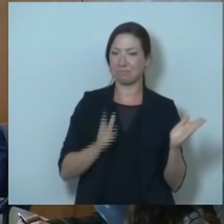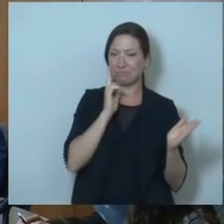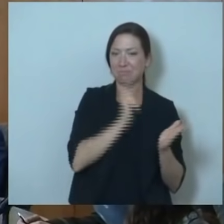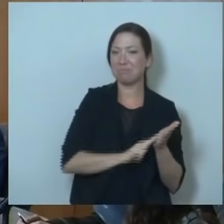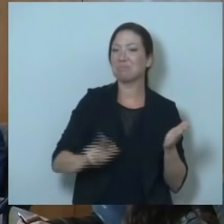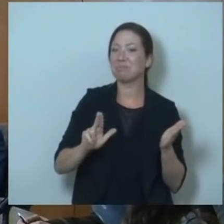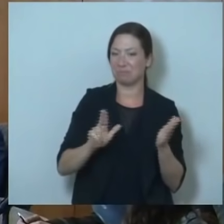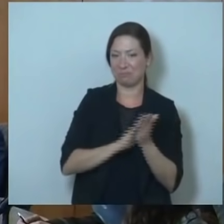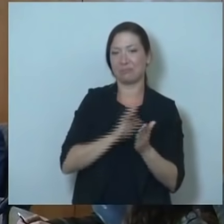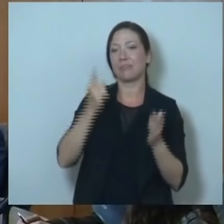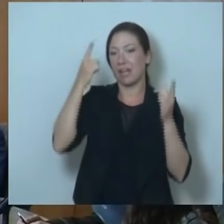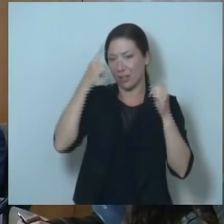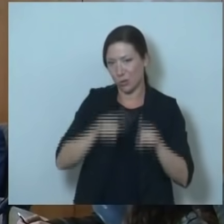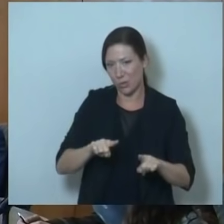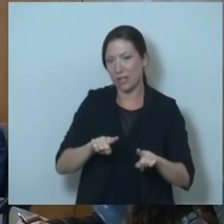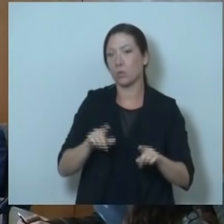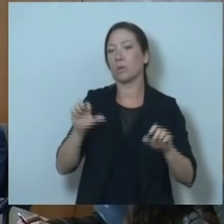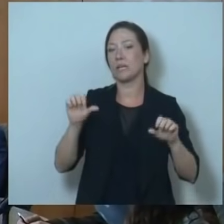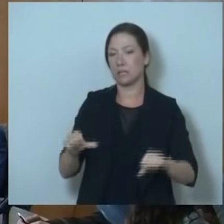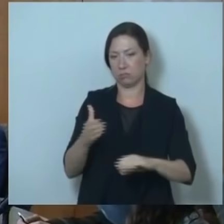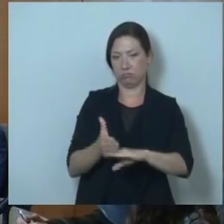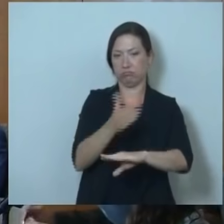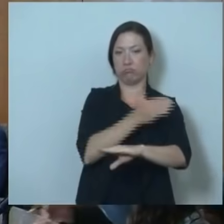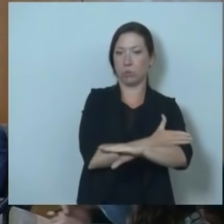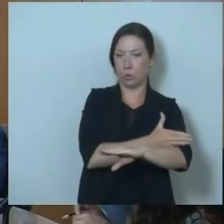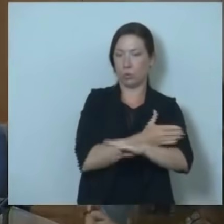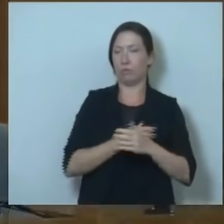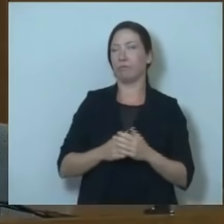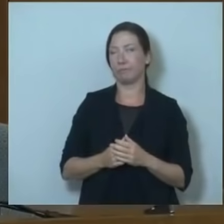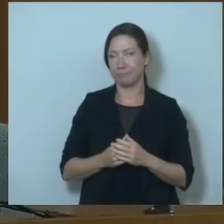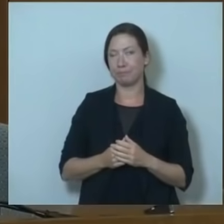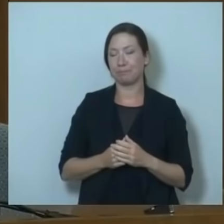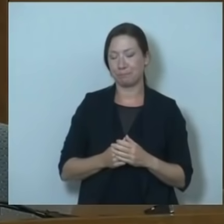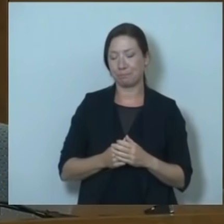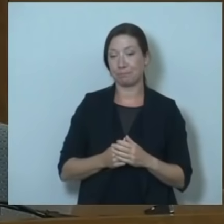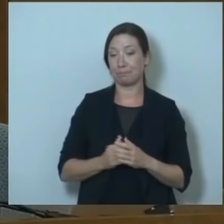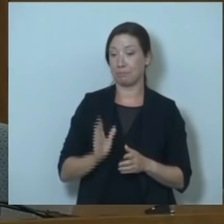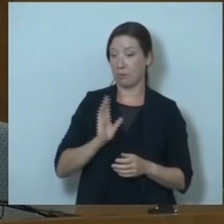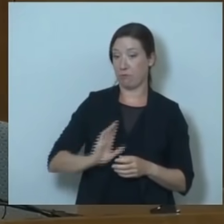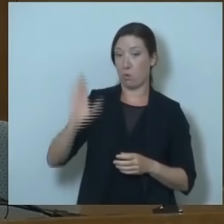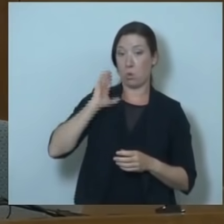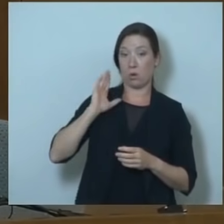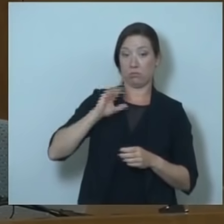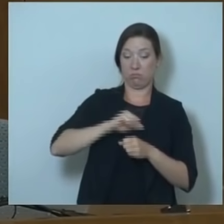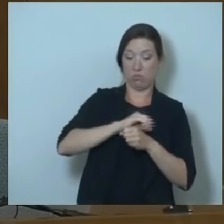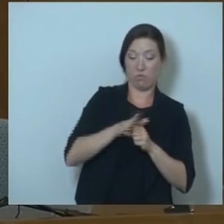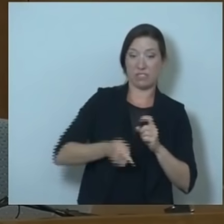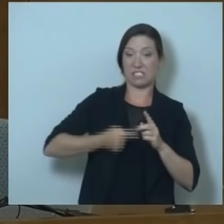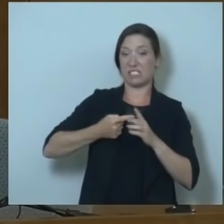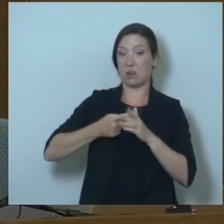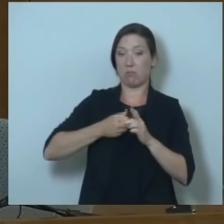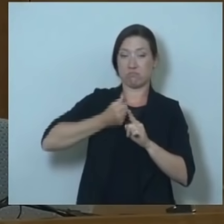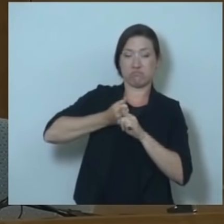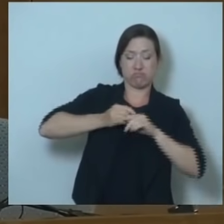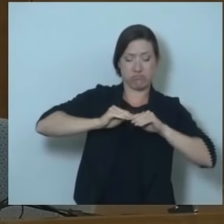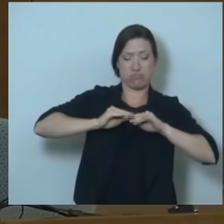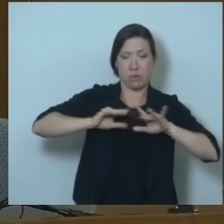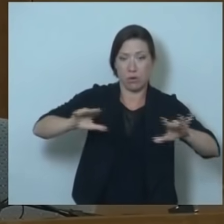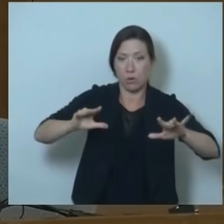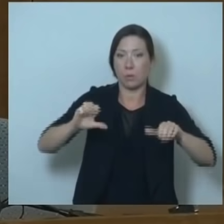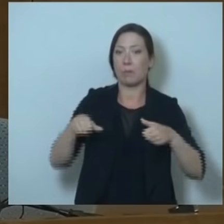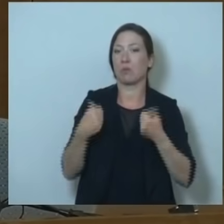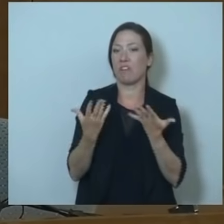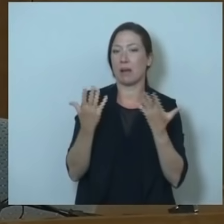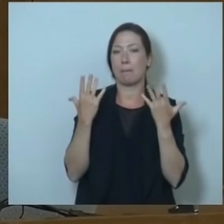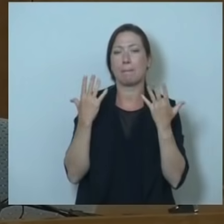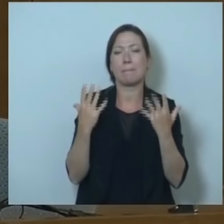that we could do better. At the initiation of the outbreaks, we did a lot of training, we did a lot of outreach, we did a lot of